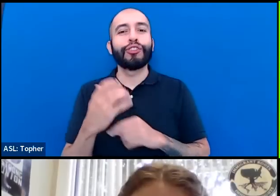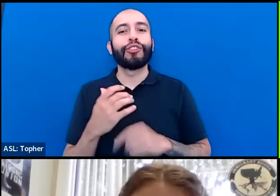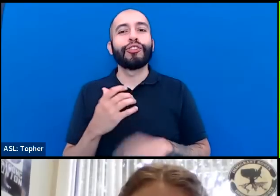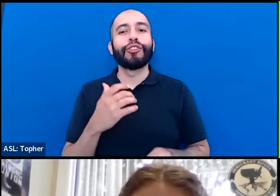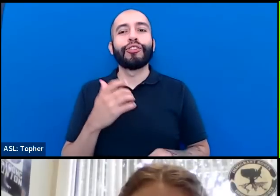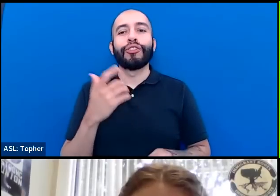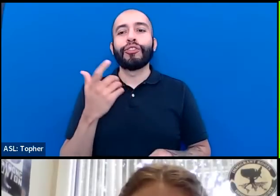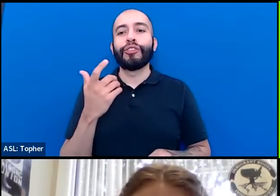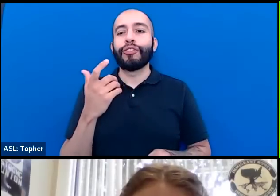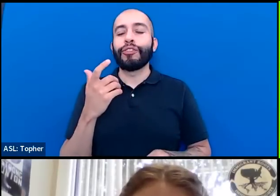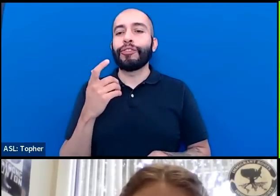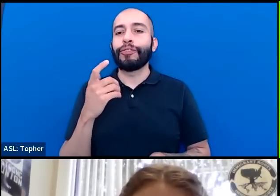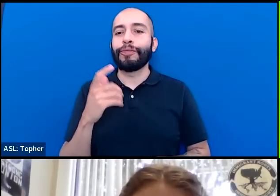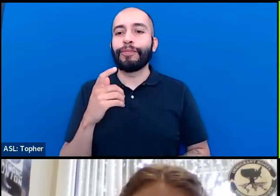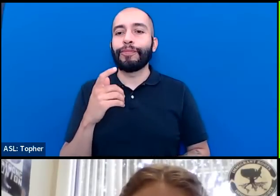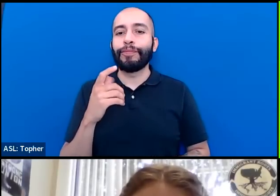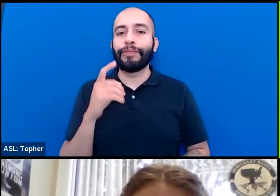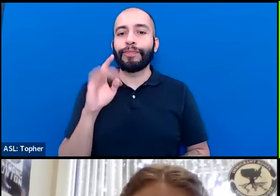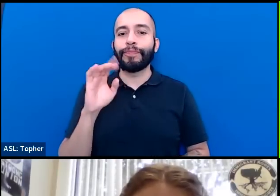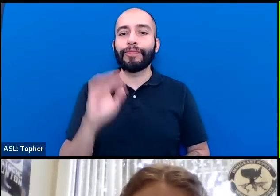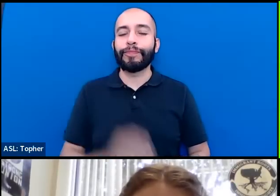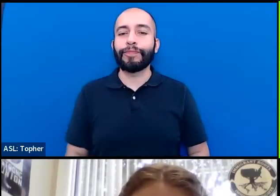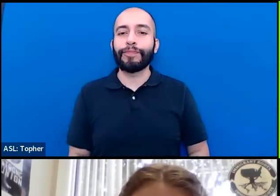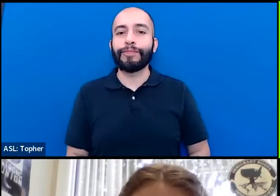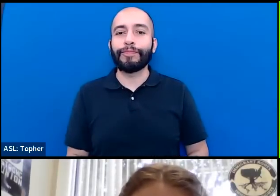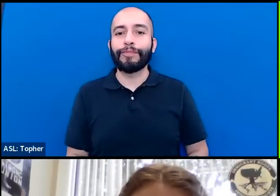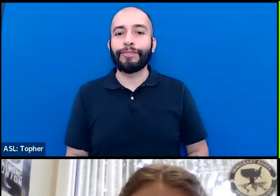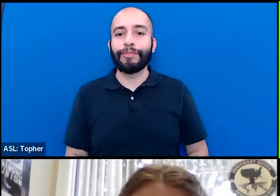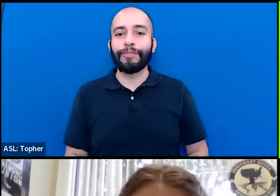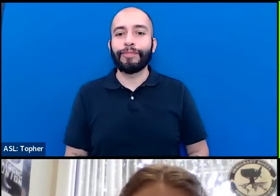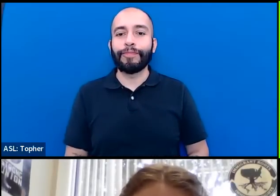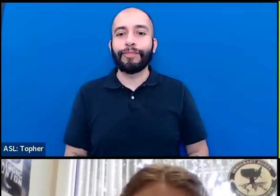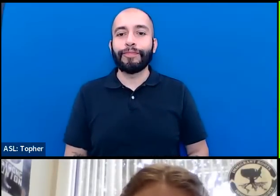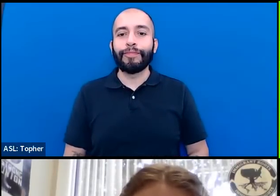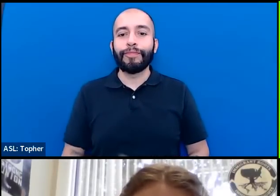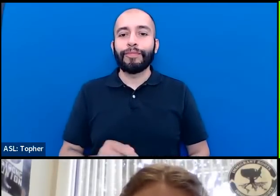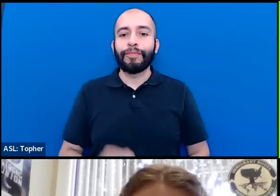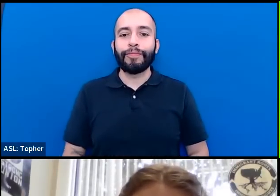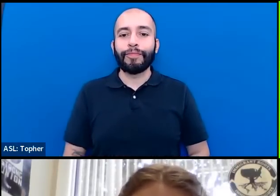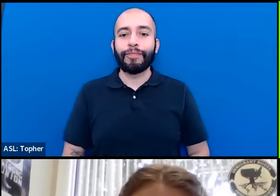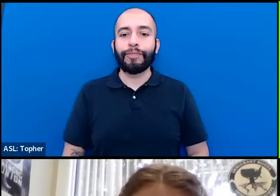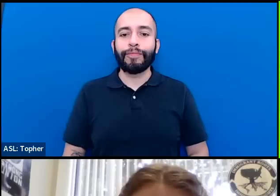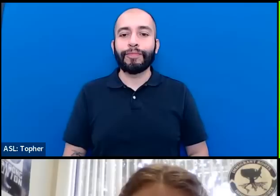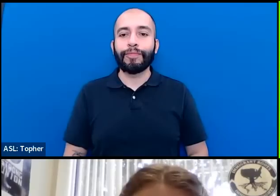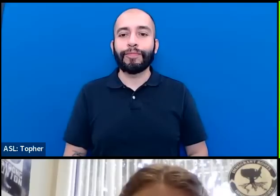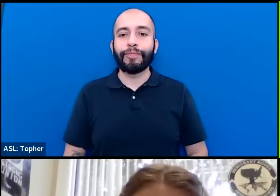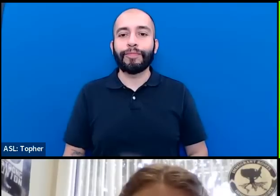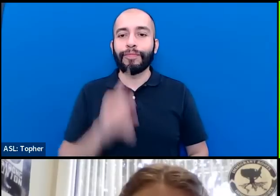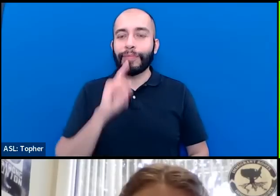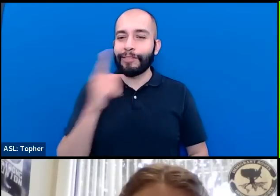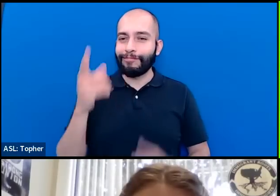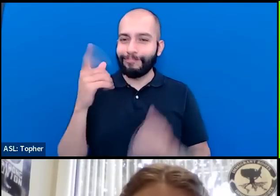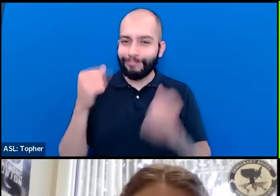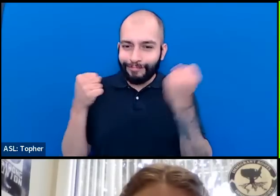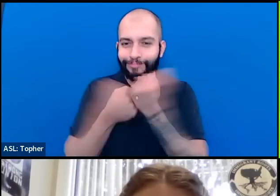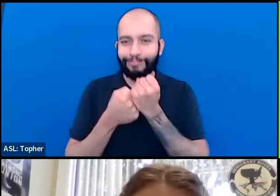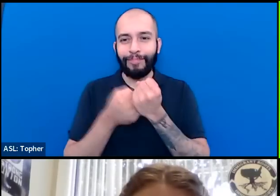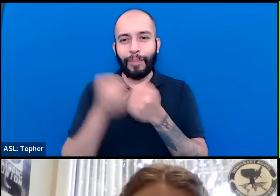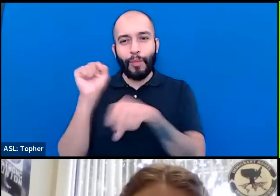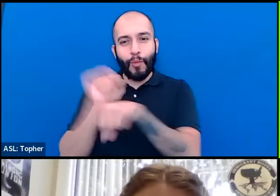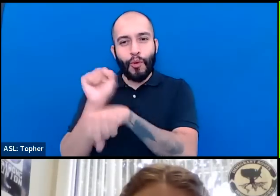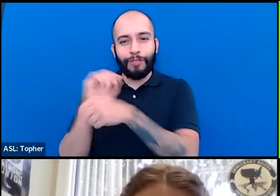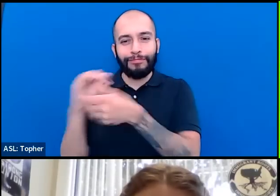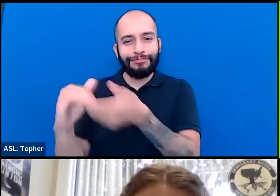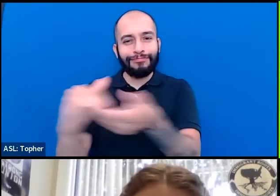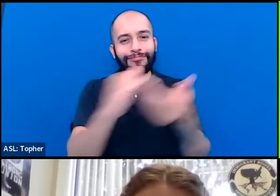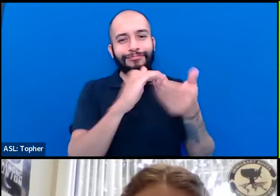had your fellow workers' backs, that you were there, you did all kinds of things. Now, in looking more broadly at Amazon, all of the